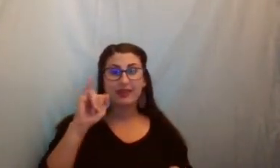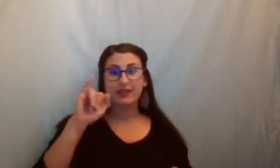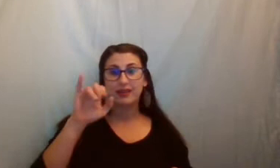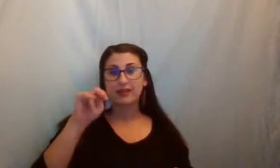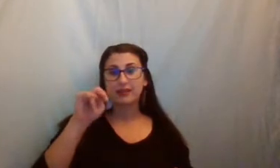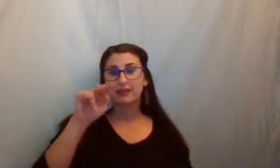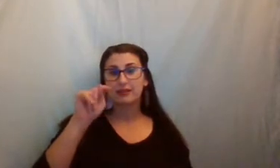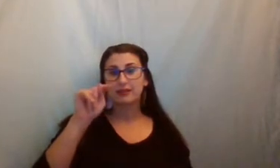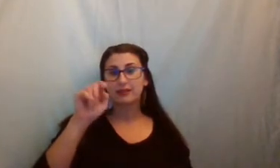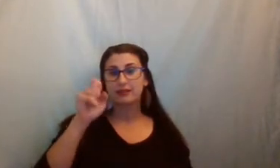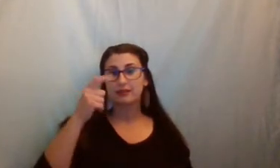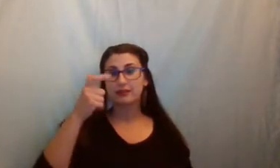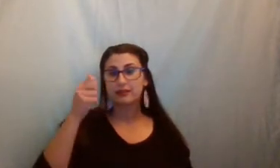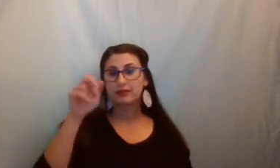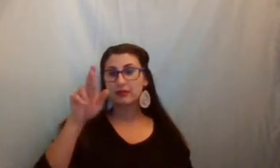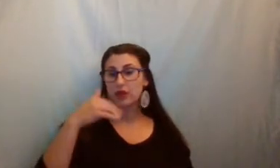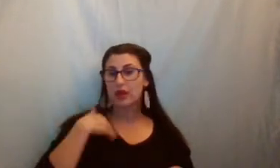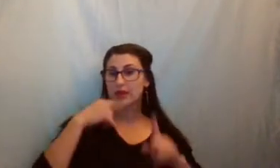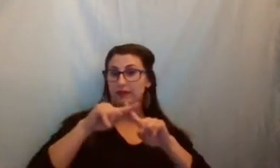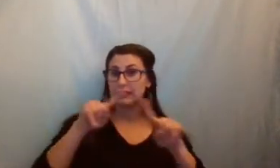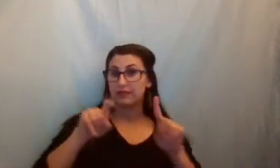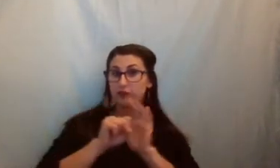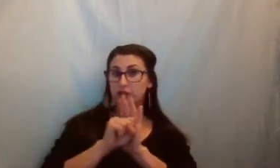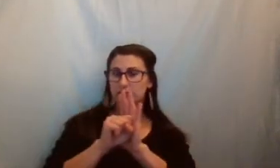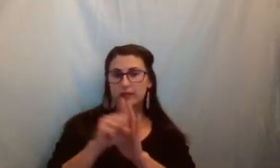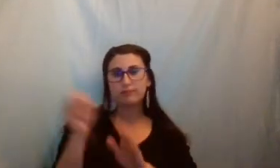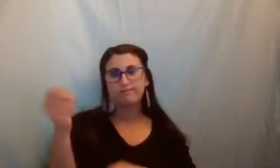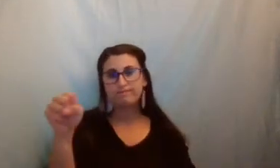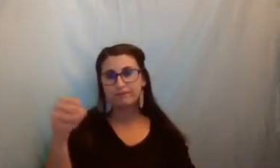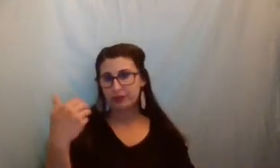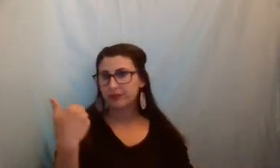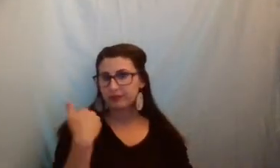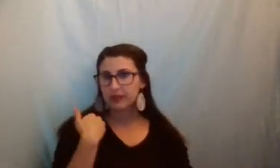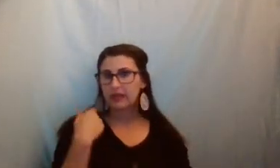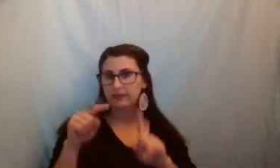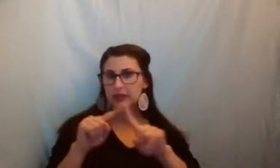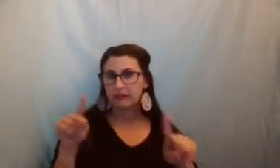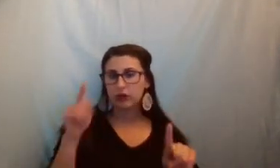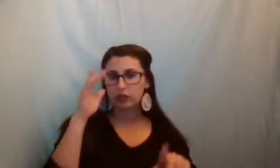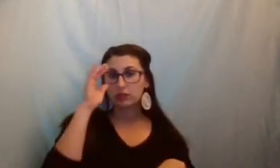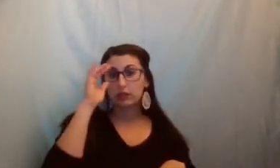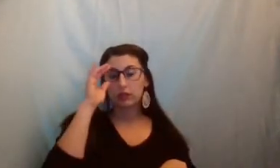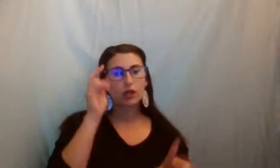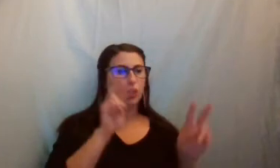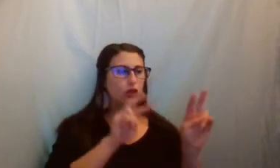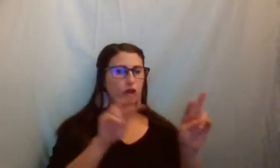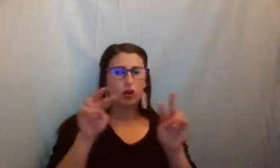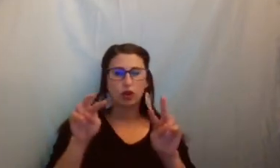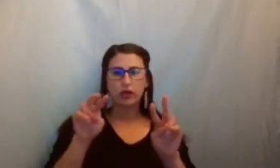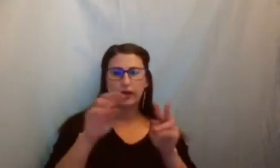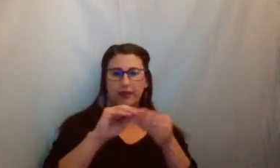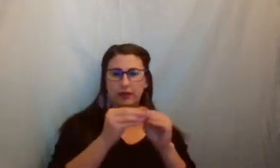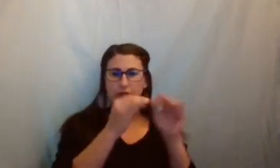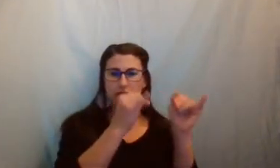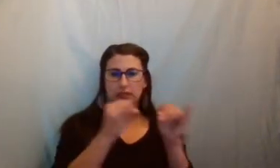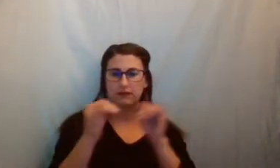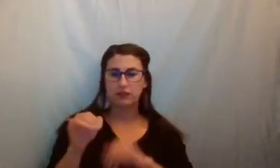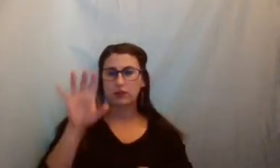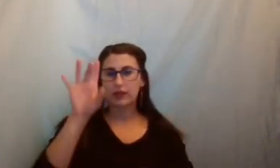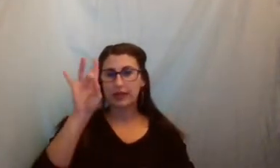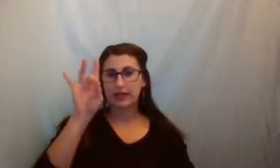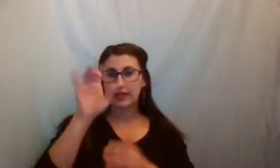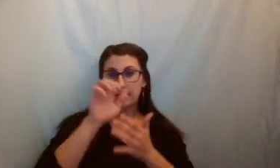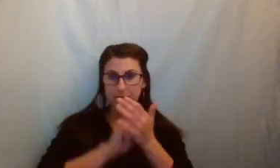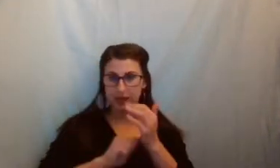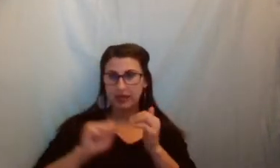have different signs, which they do, subtract the numbers. So 8 minus 5. Just look at the numbers individually. So